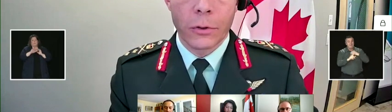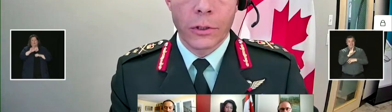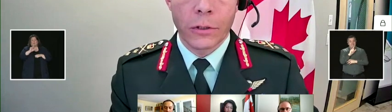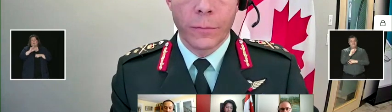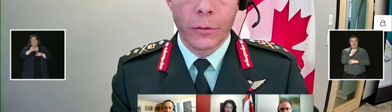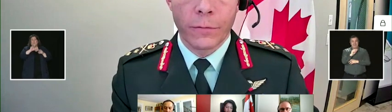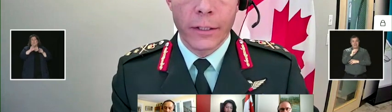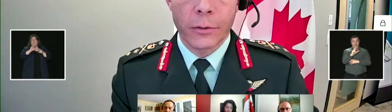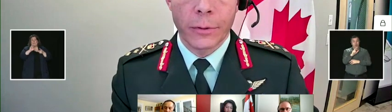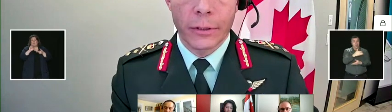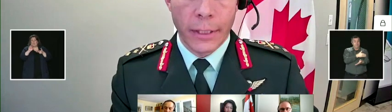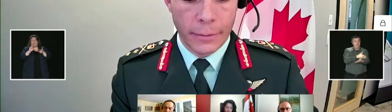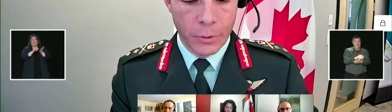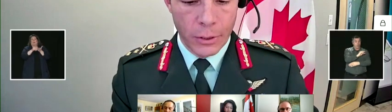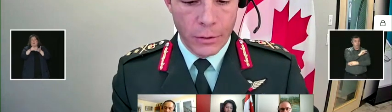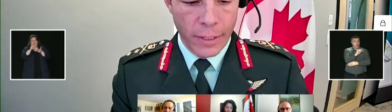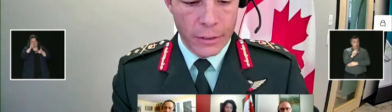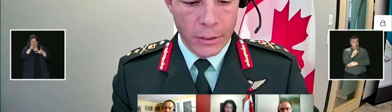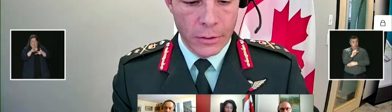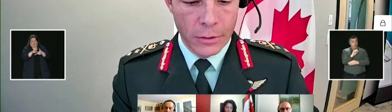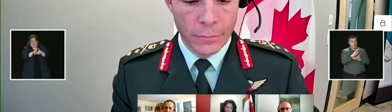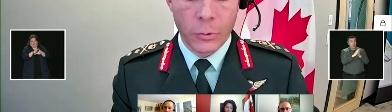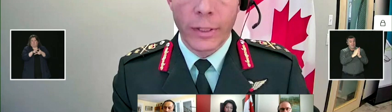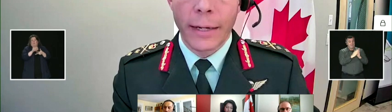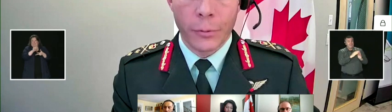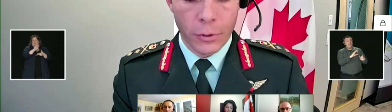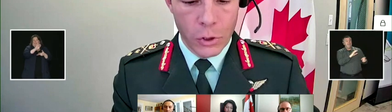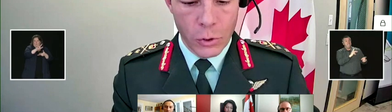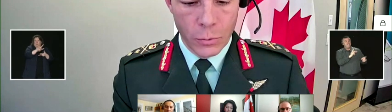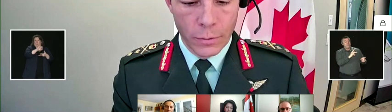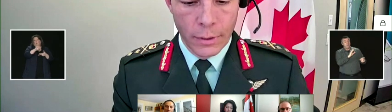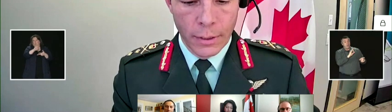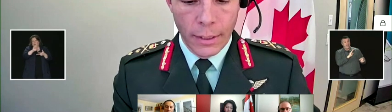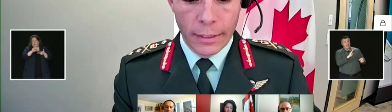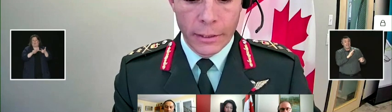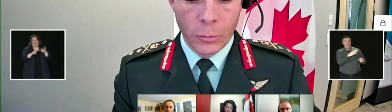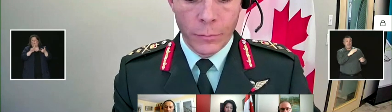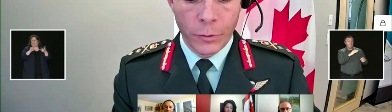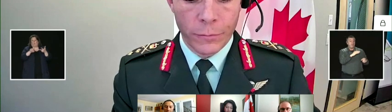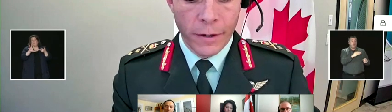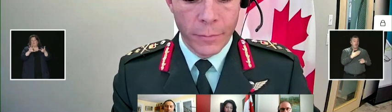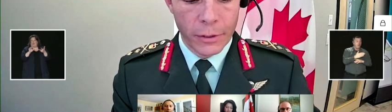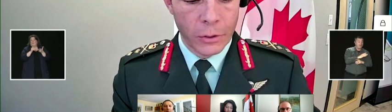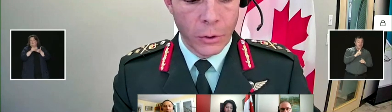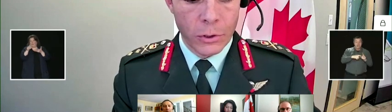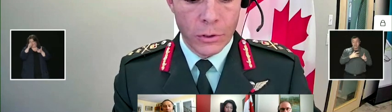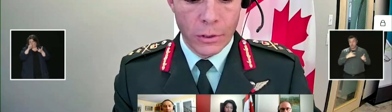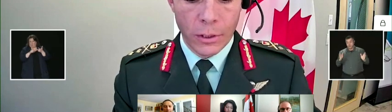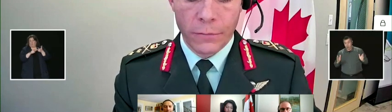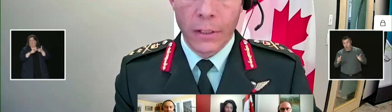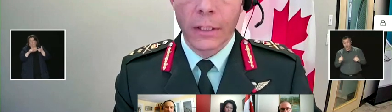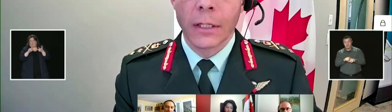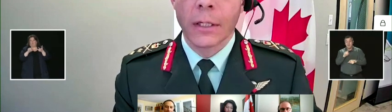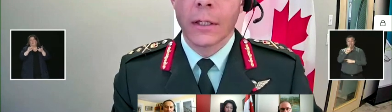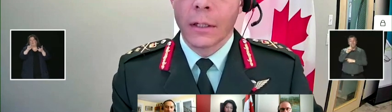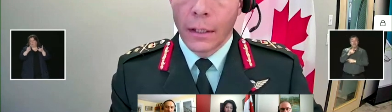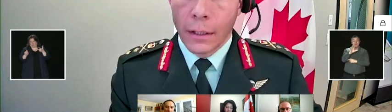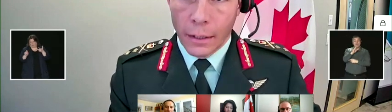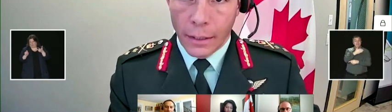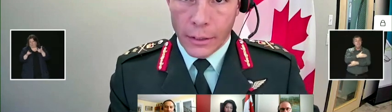million doses of both Pfizer, BioNTech, and Moderna vaccines between April and June, and at least 1.5 million doses of